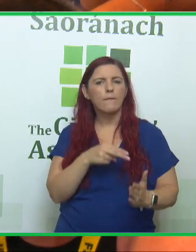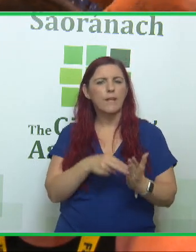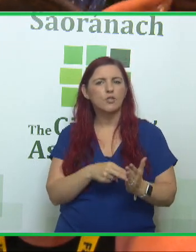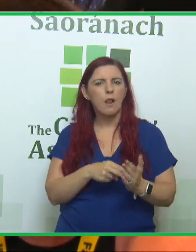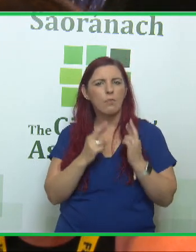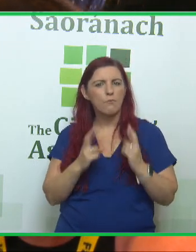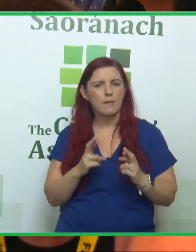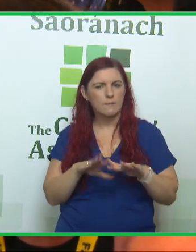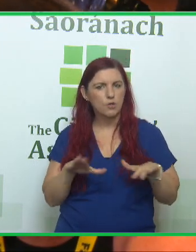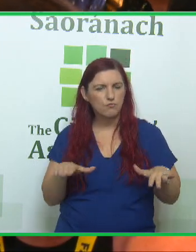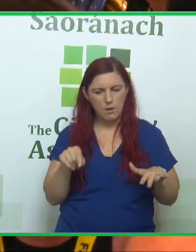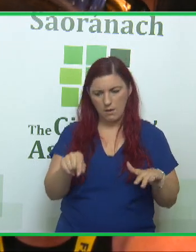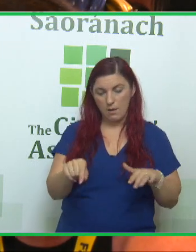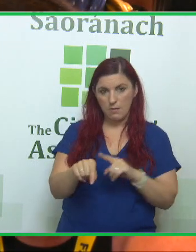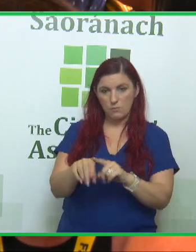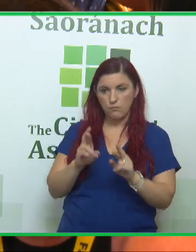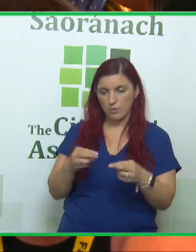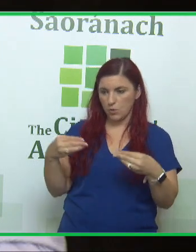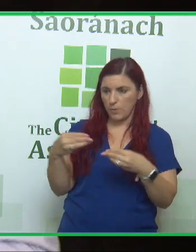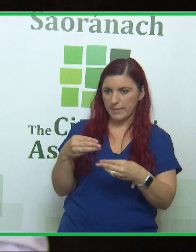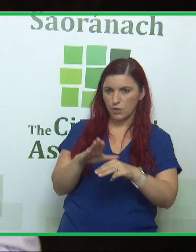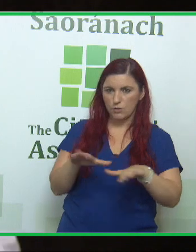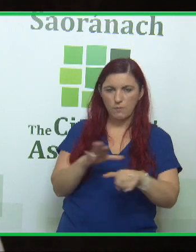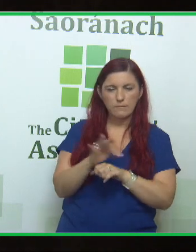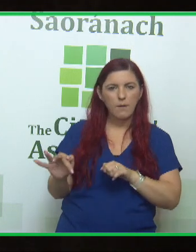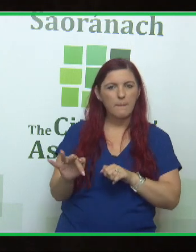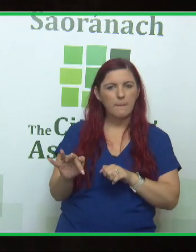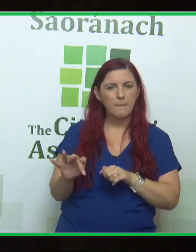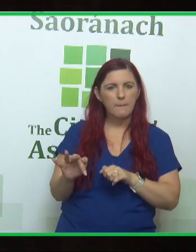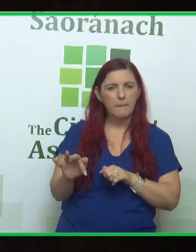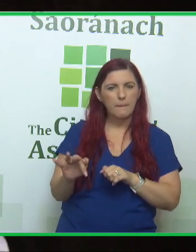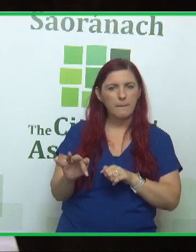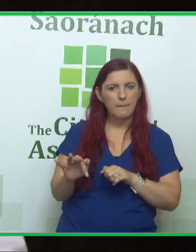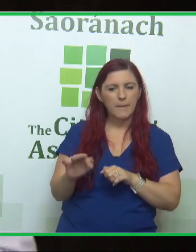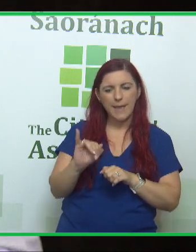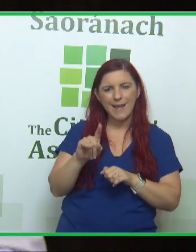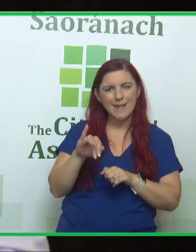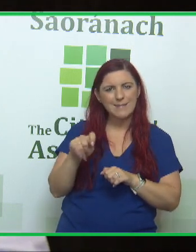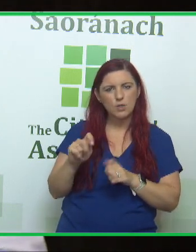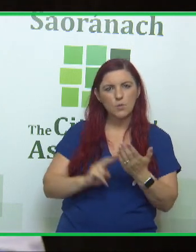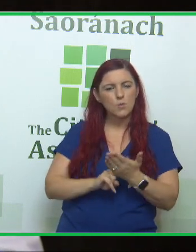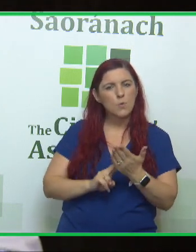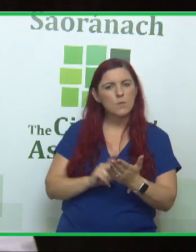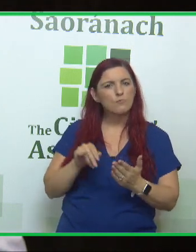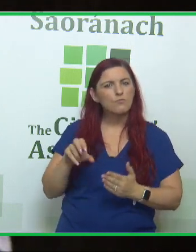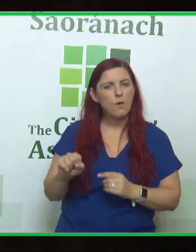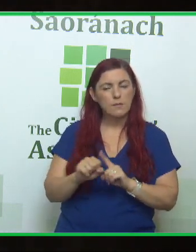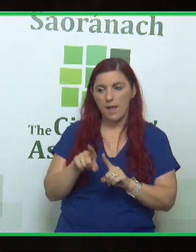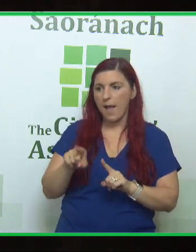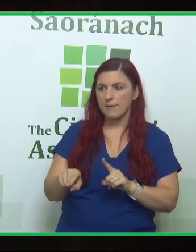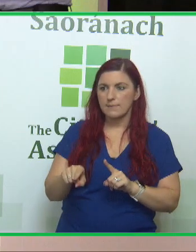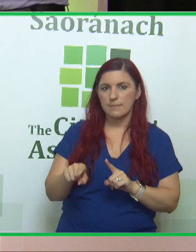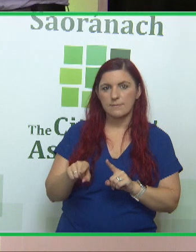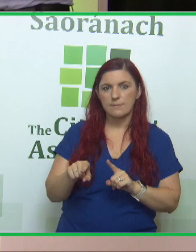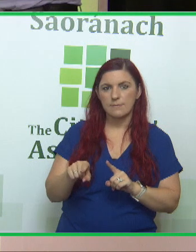here the right is to protect children from the illicit use of drugs and to prevent the use of children in the